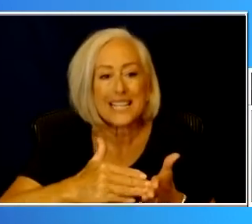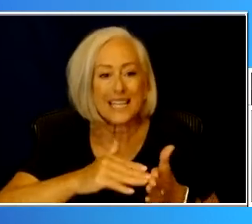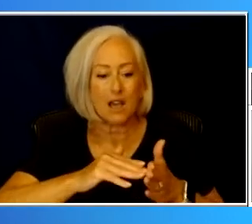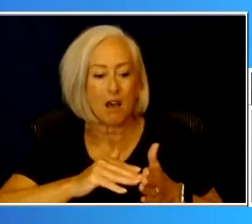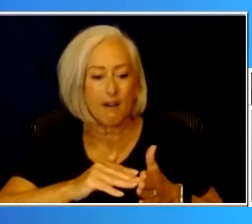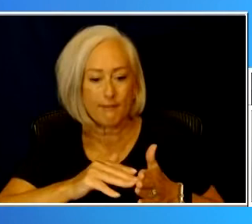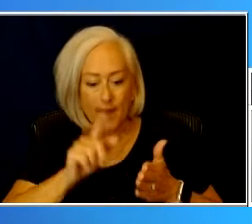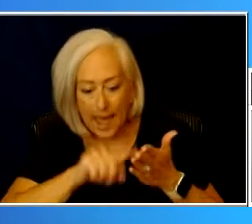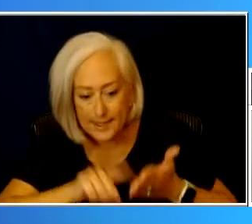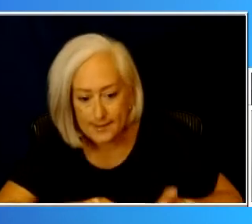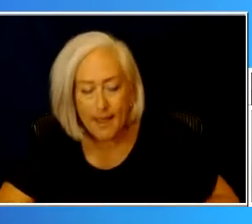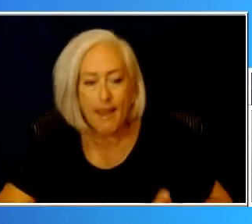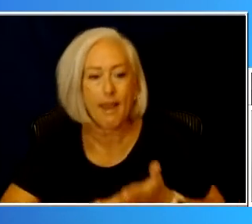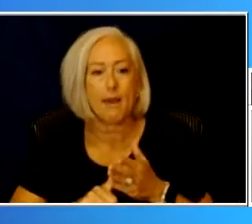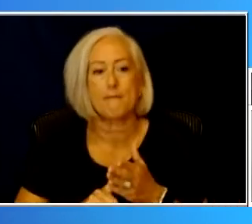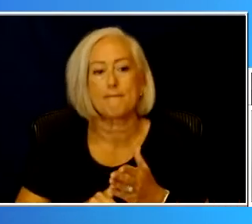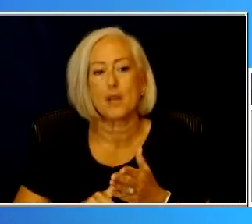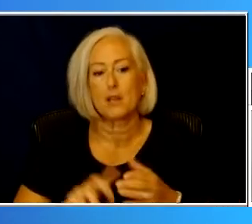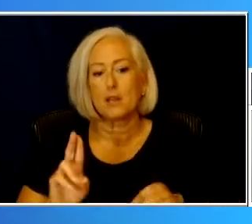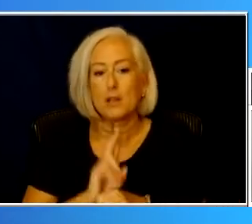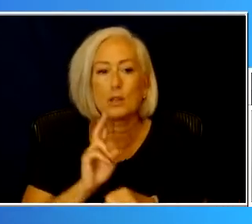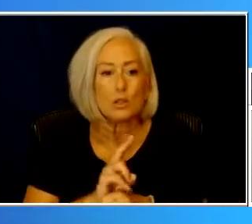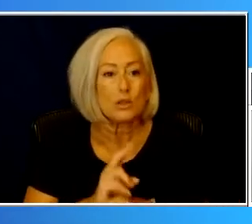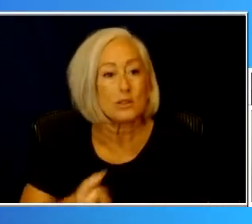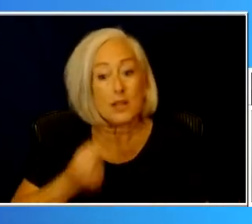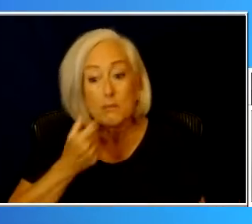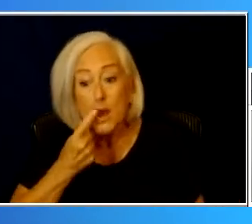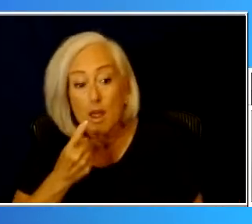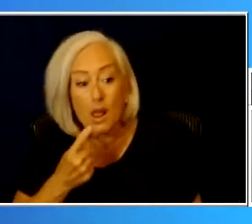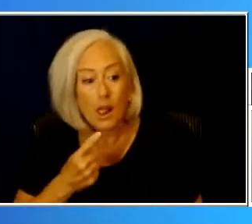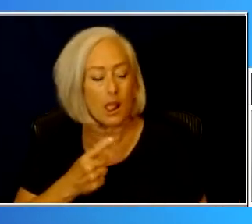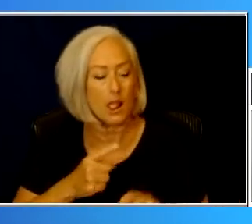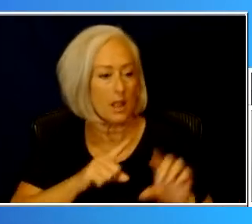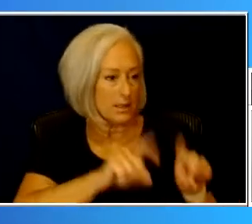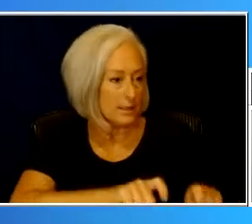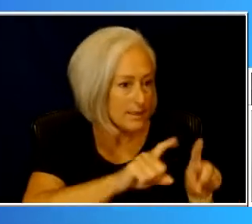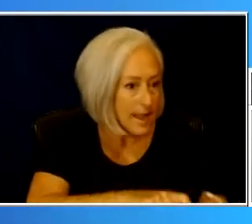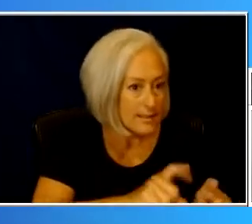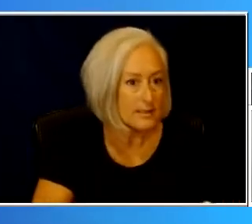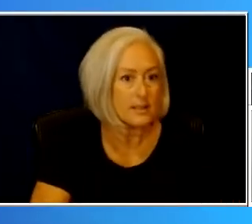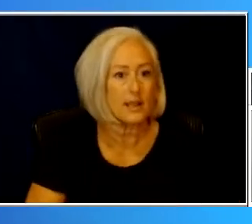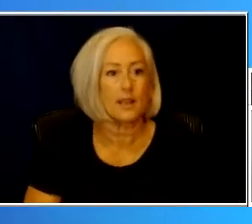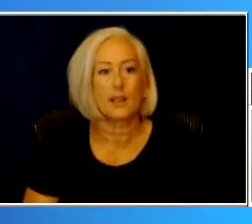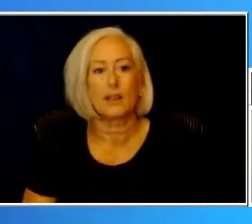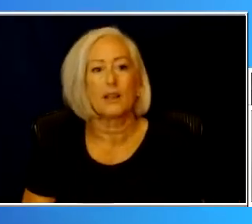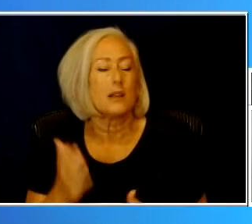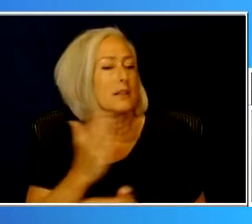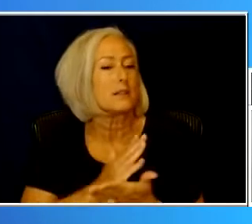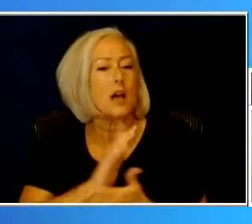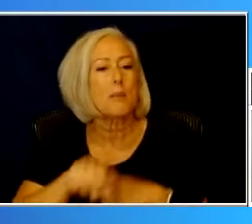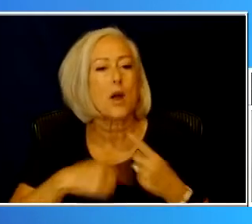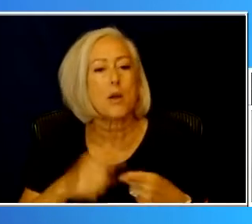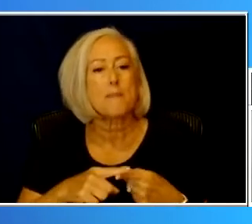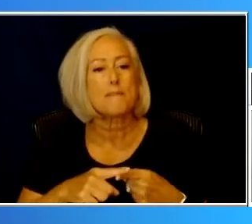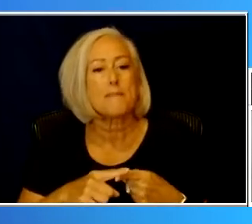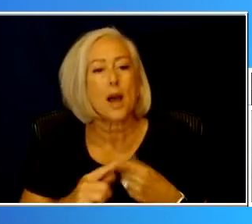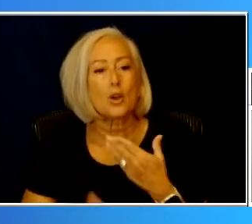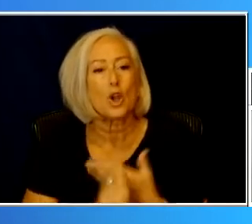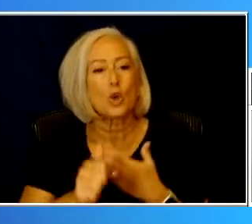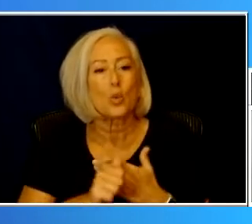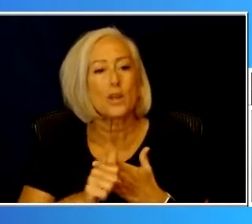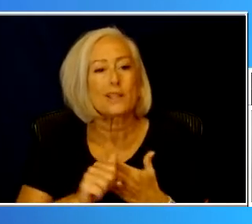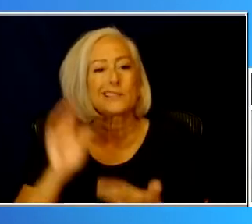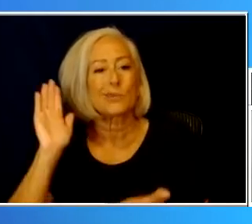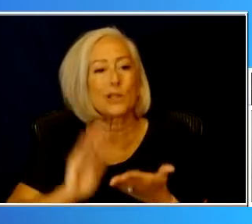taking a combined oral contraceptive pill to decrease ovulation. Some are about a risk-reducing surgery to remove fallopian tubes and